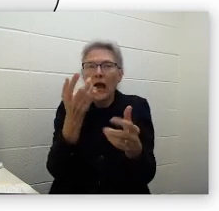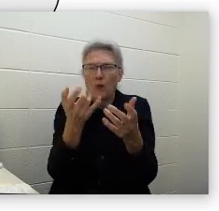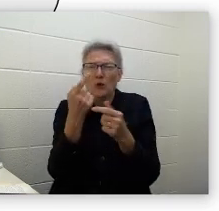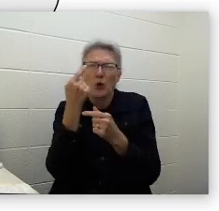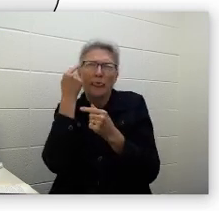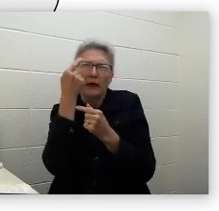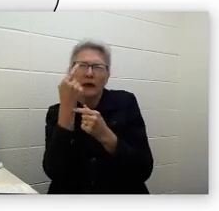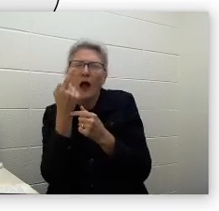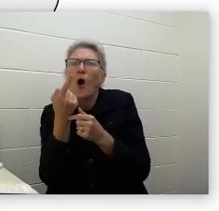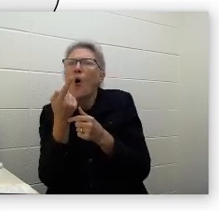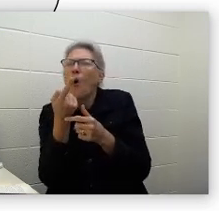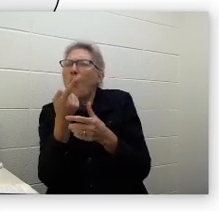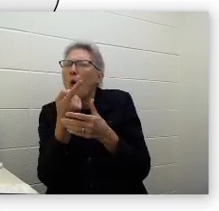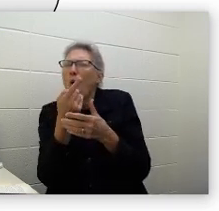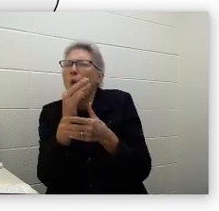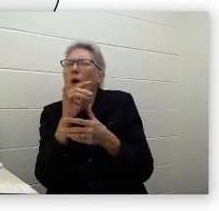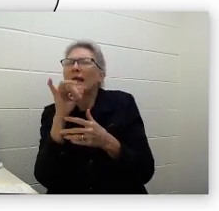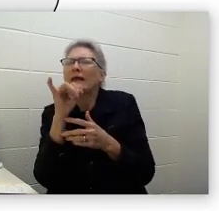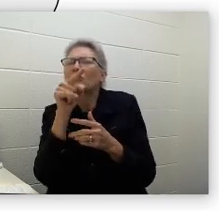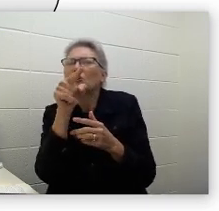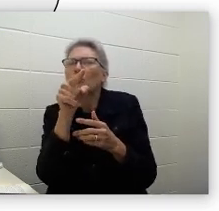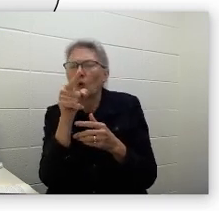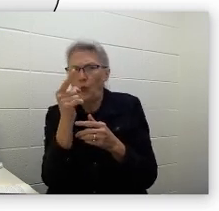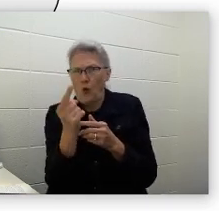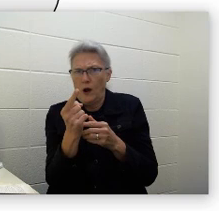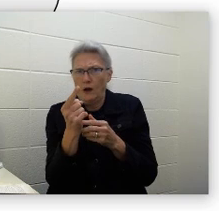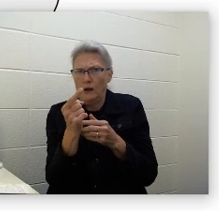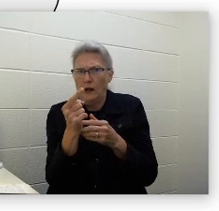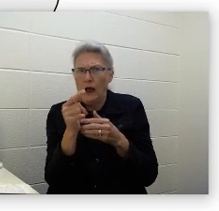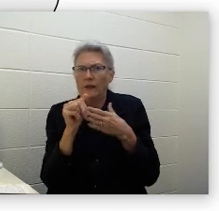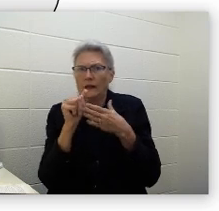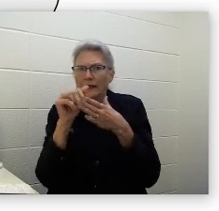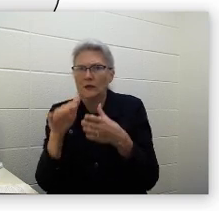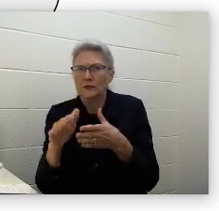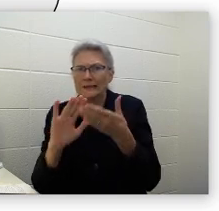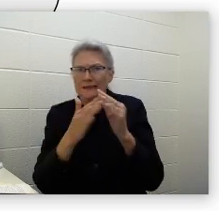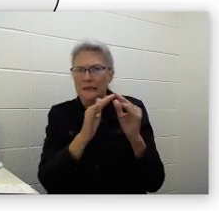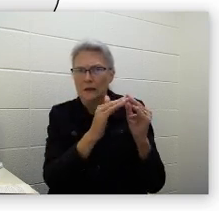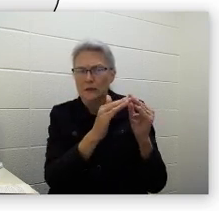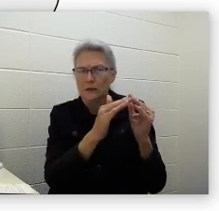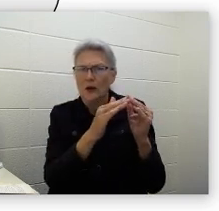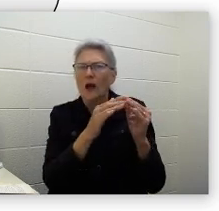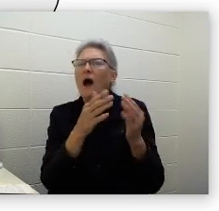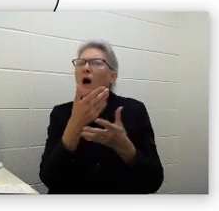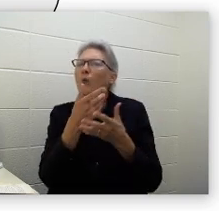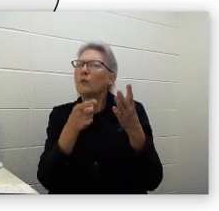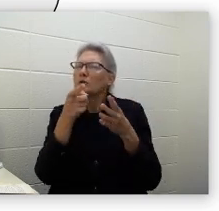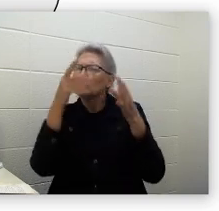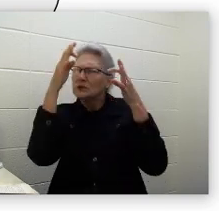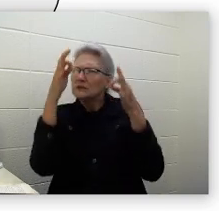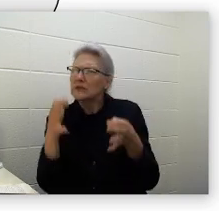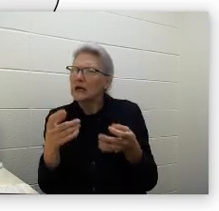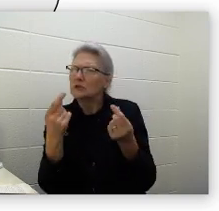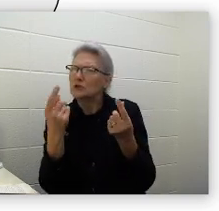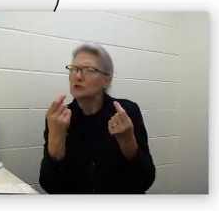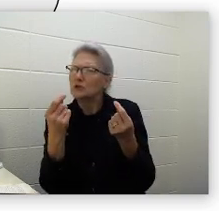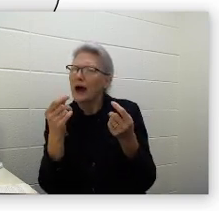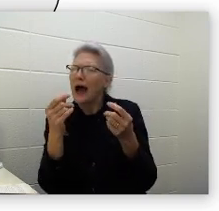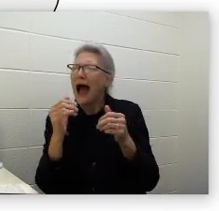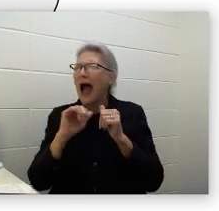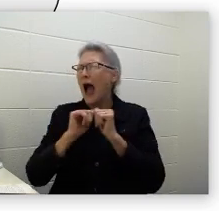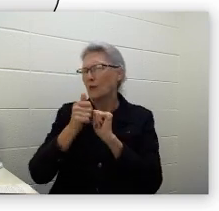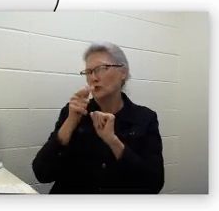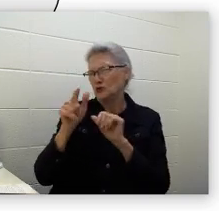if you were one of the town's leaders? What would you decide to do? How would you be acting? Would